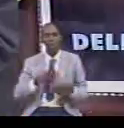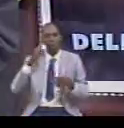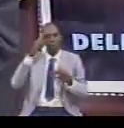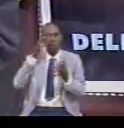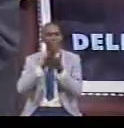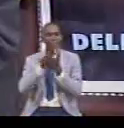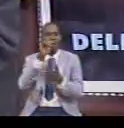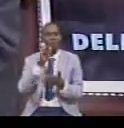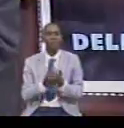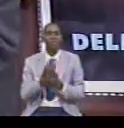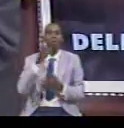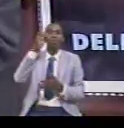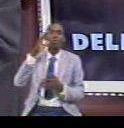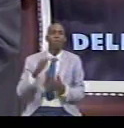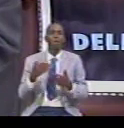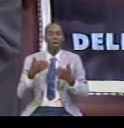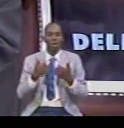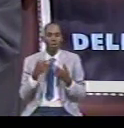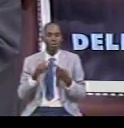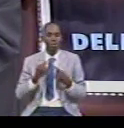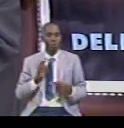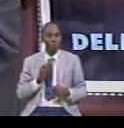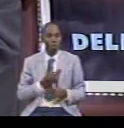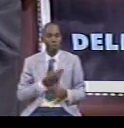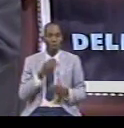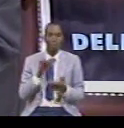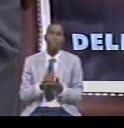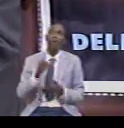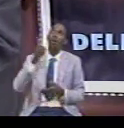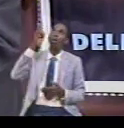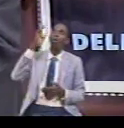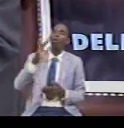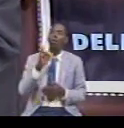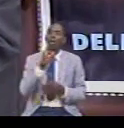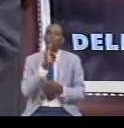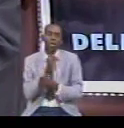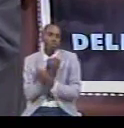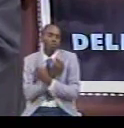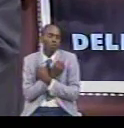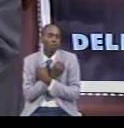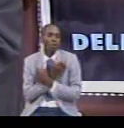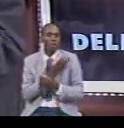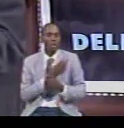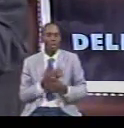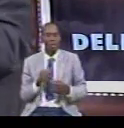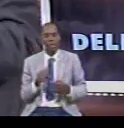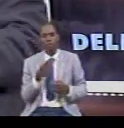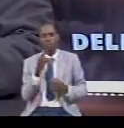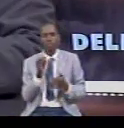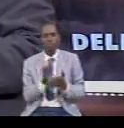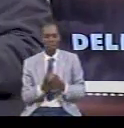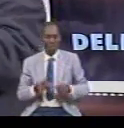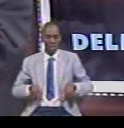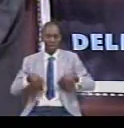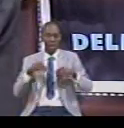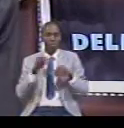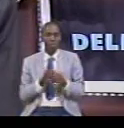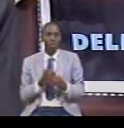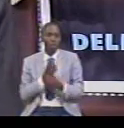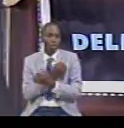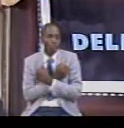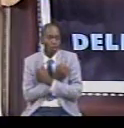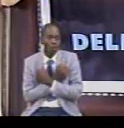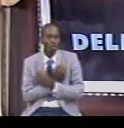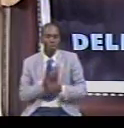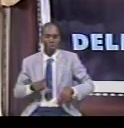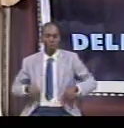to us, that God is love, and that he that dwelleth in love dwelleth in God and